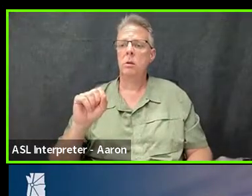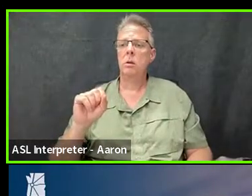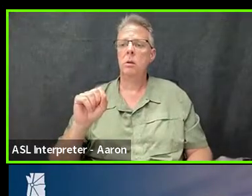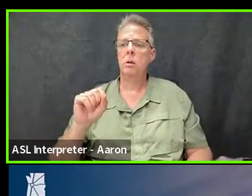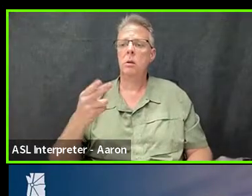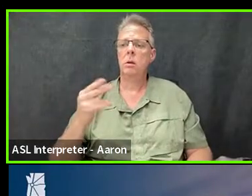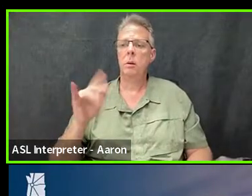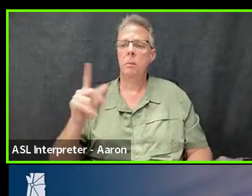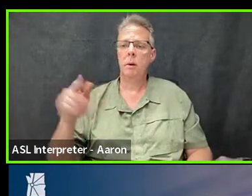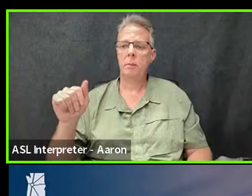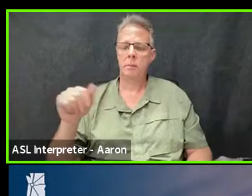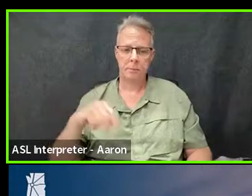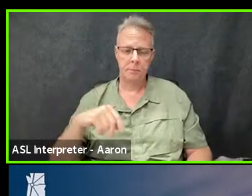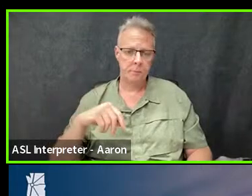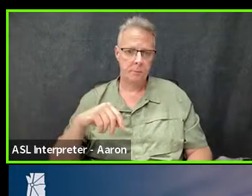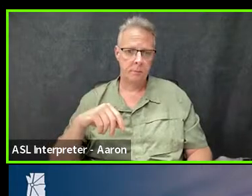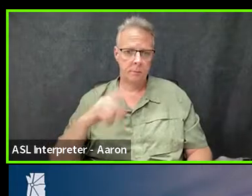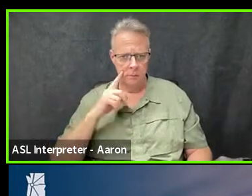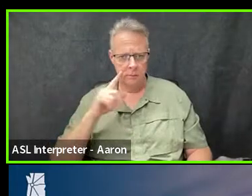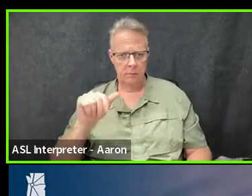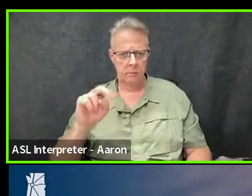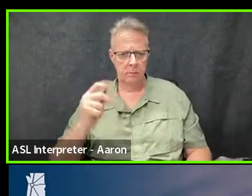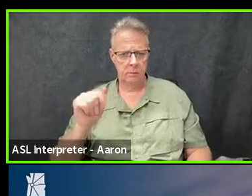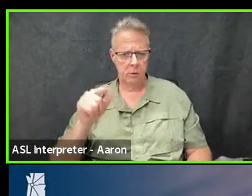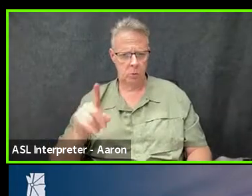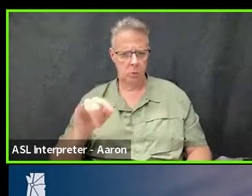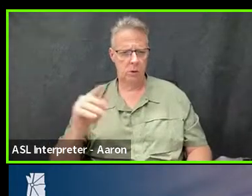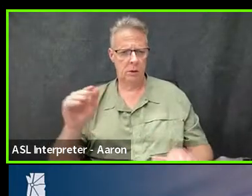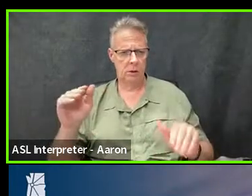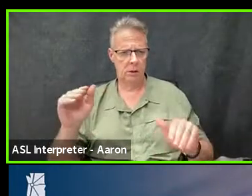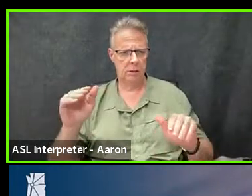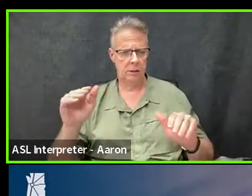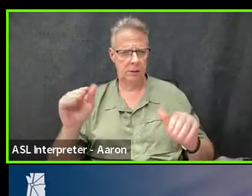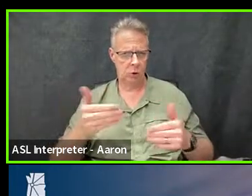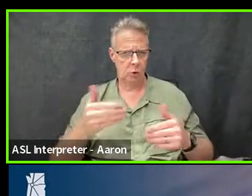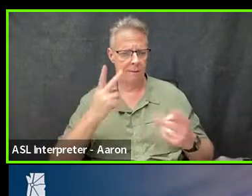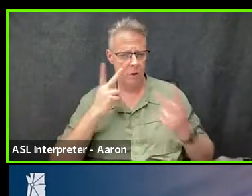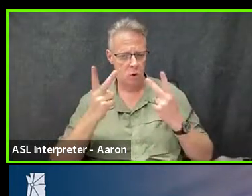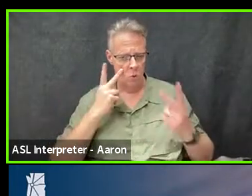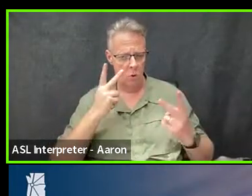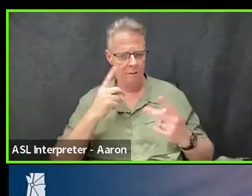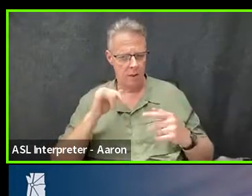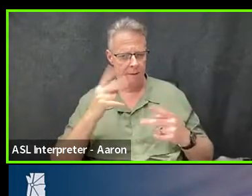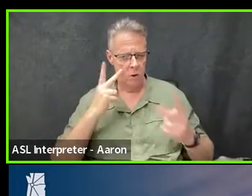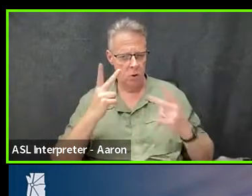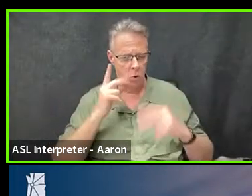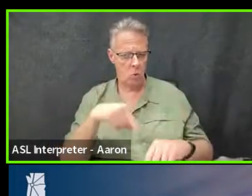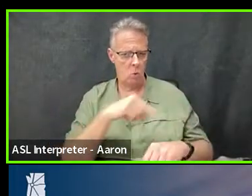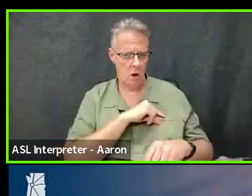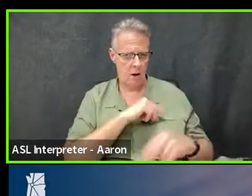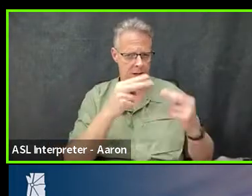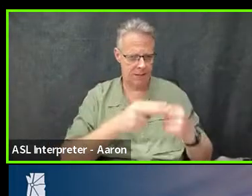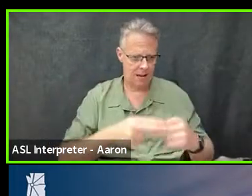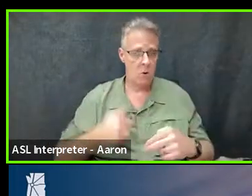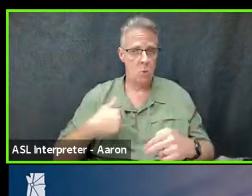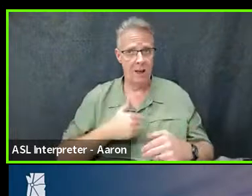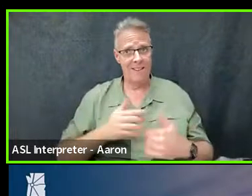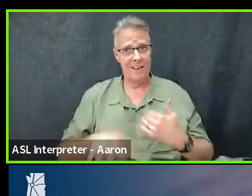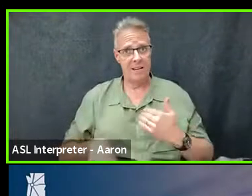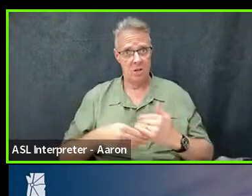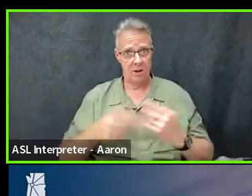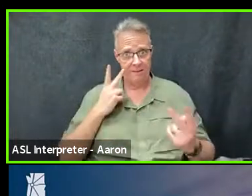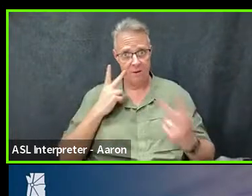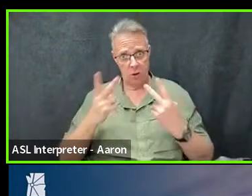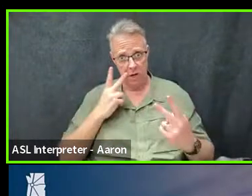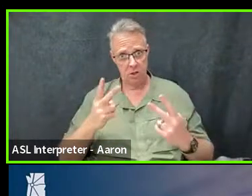I think, Angela, you introduced visuals earlier in the visual quality slide. Will we have additional visualizations